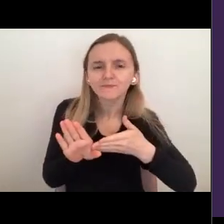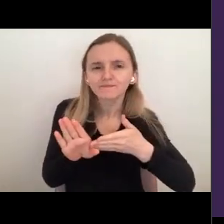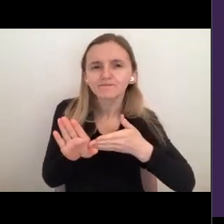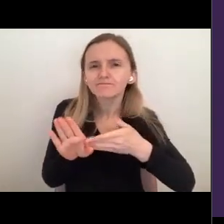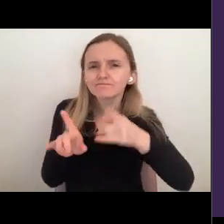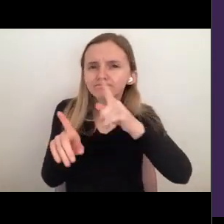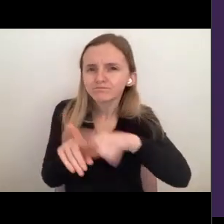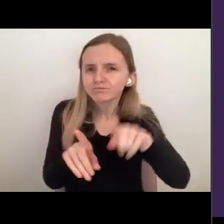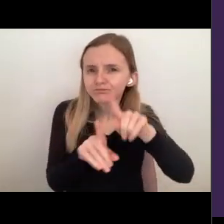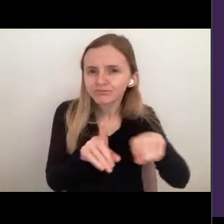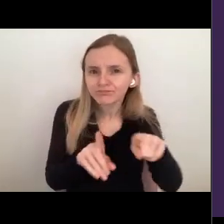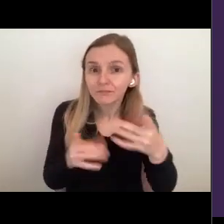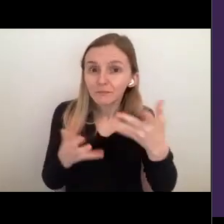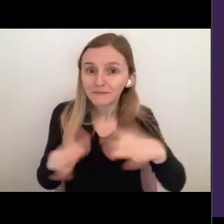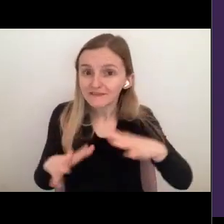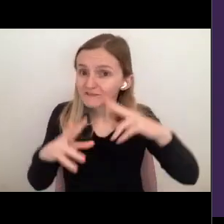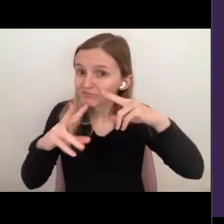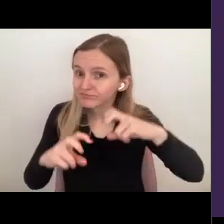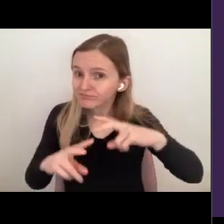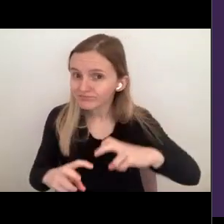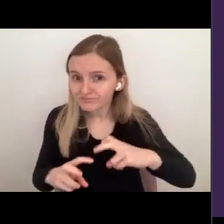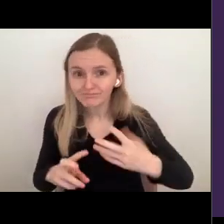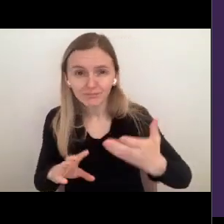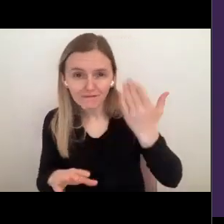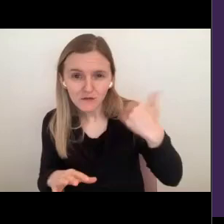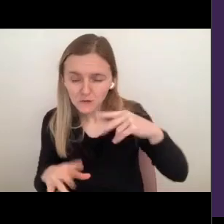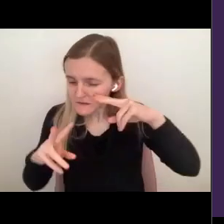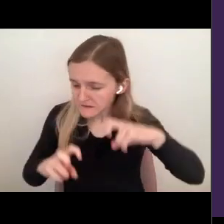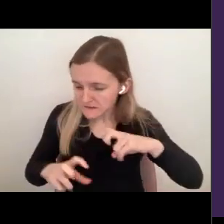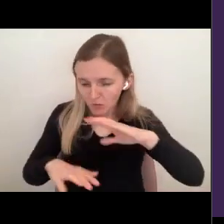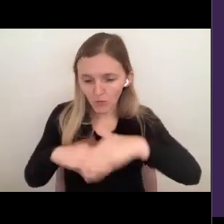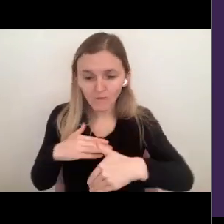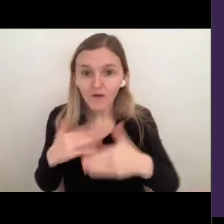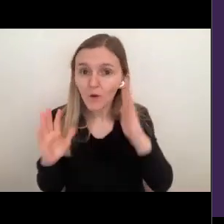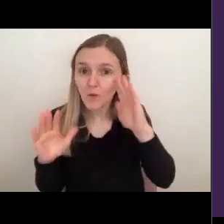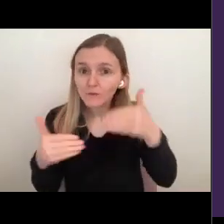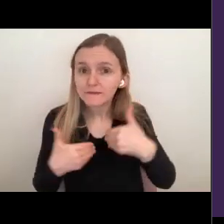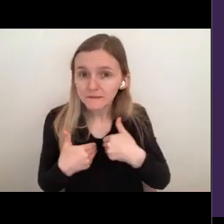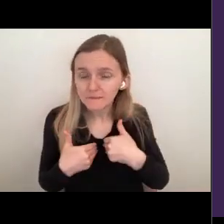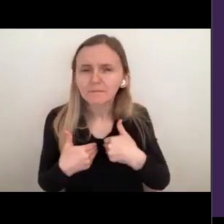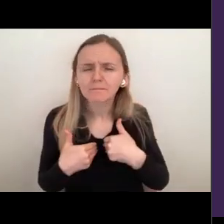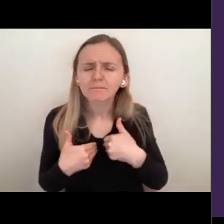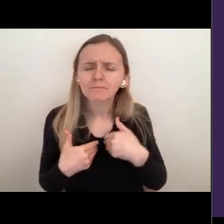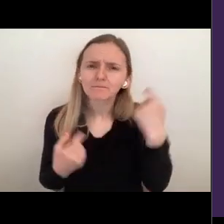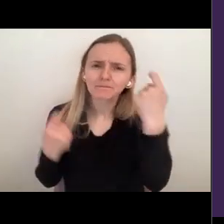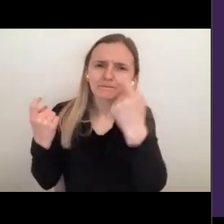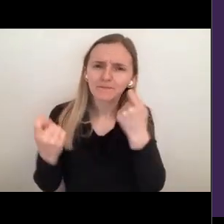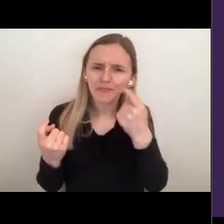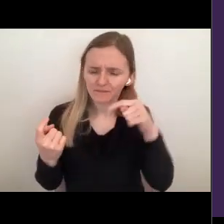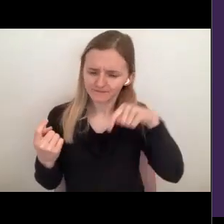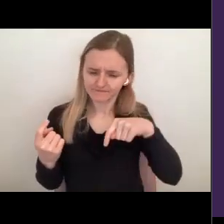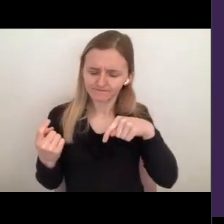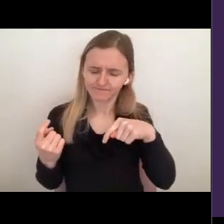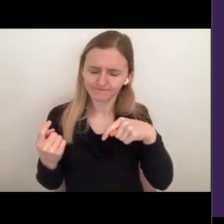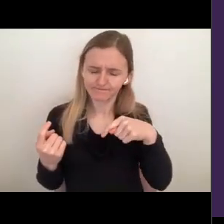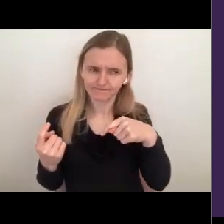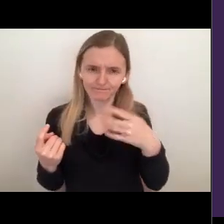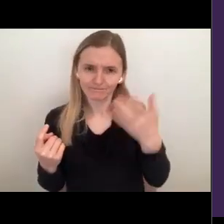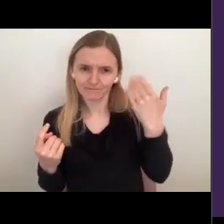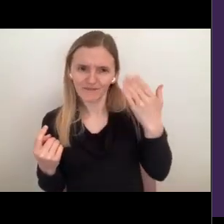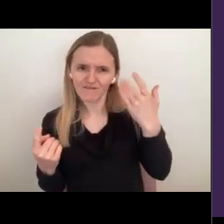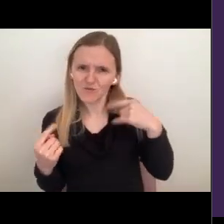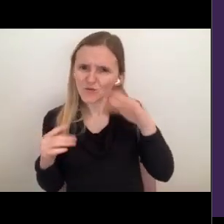studies that have gone on before about autism, and about thinking about autism as being sort of a